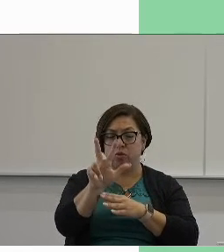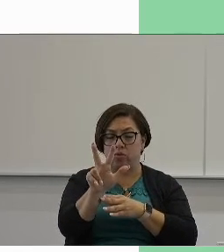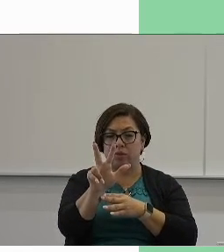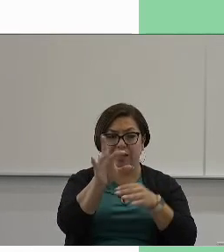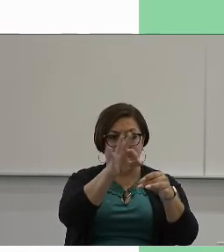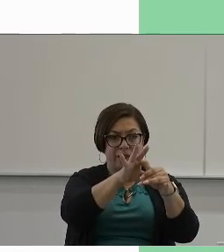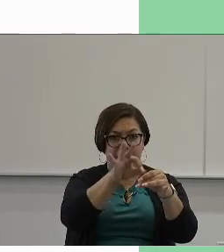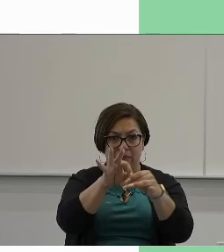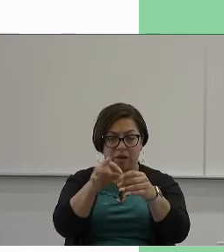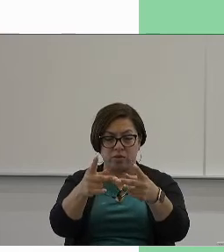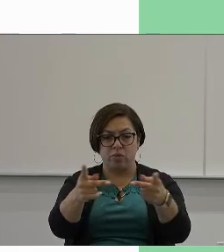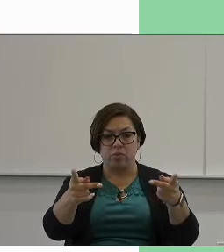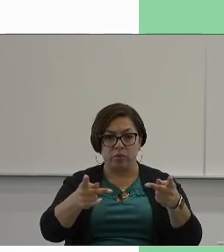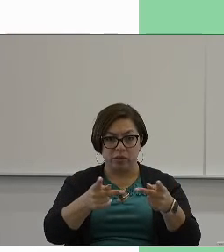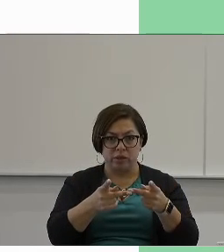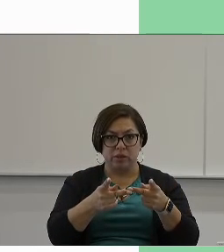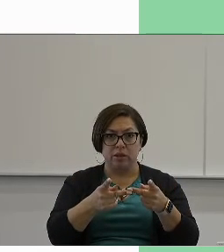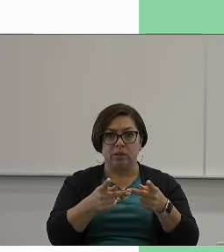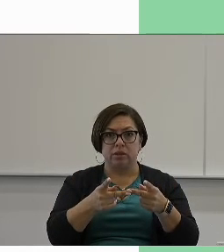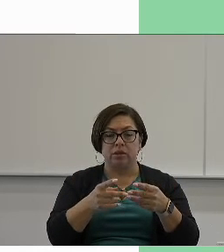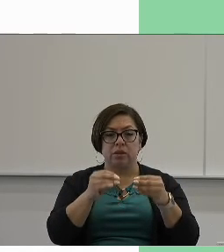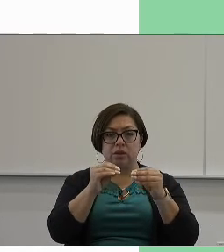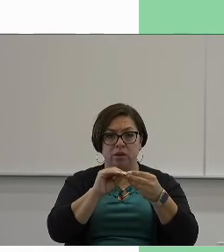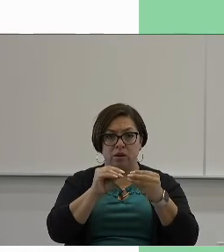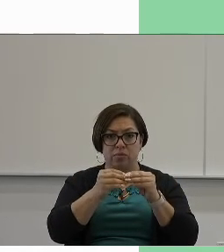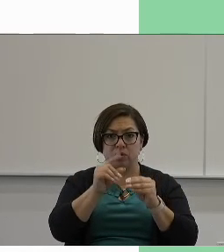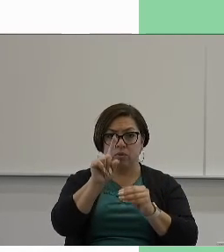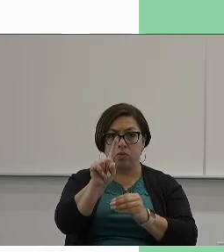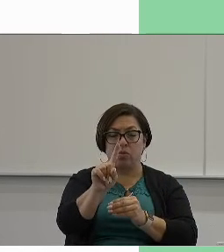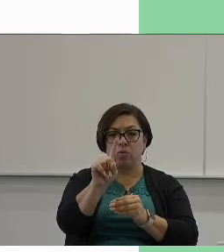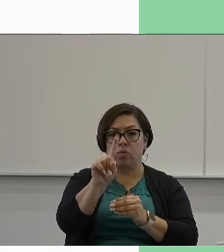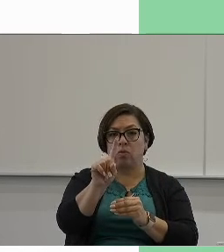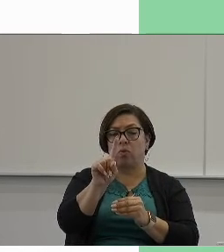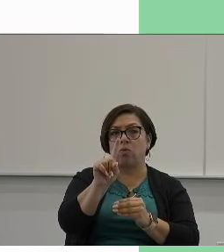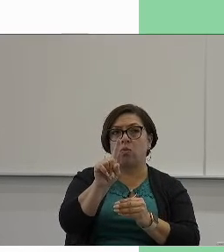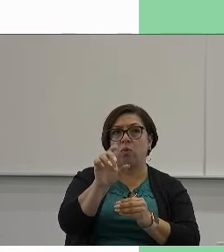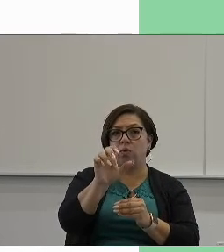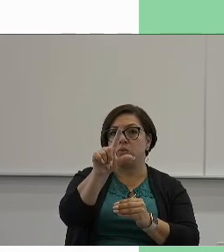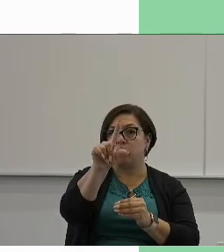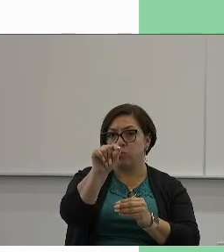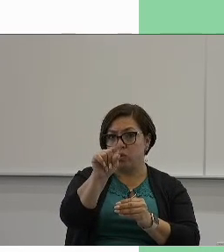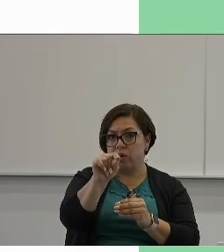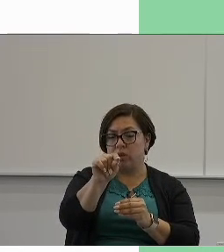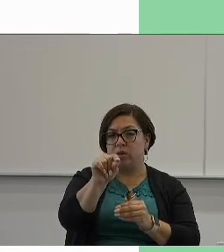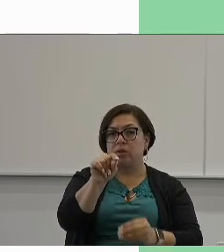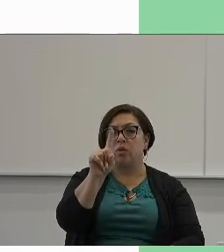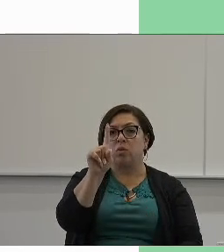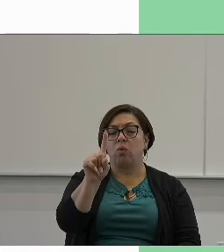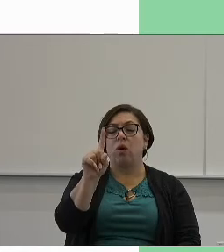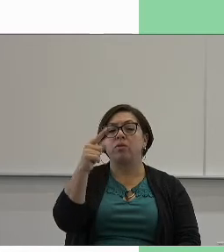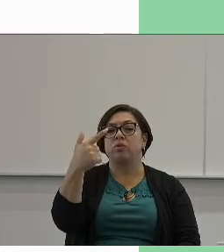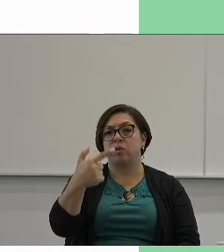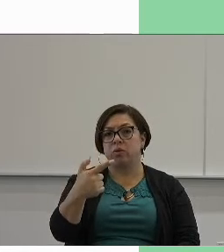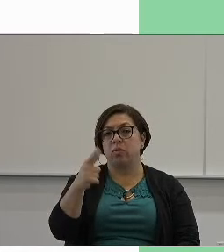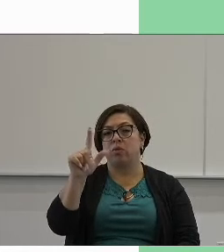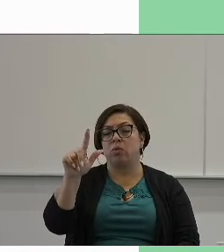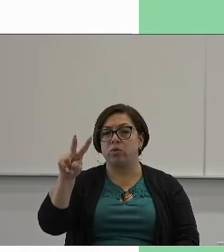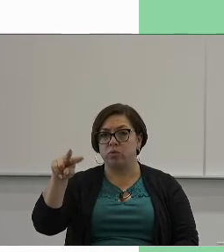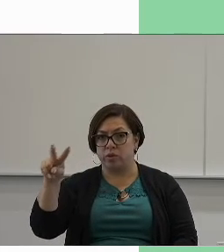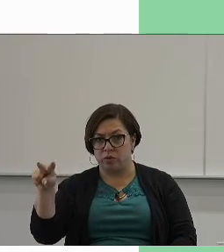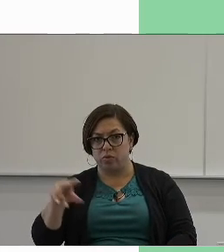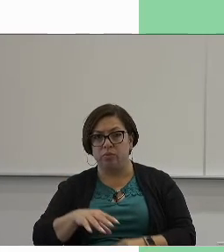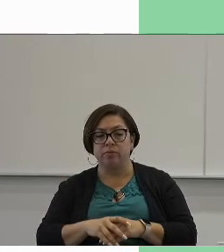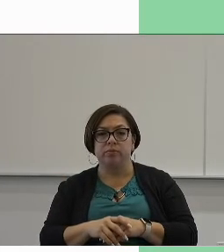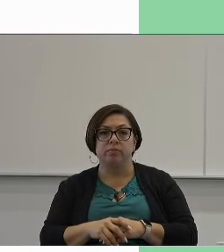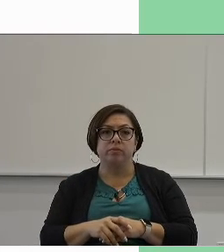precincts, and those are numbers 120, 121, and 122. And in this Plan A, those 3 precincts